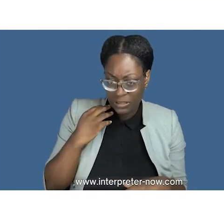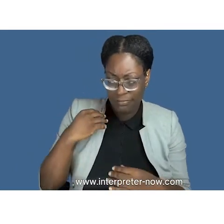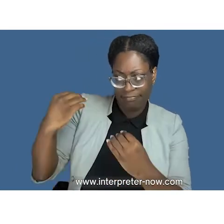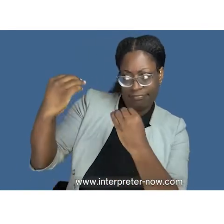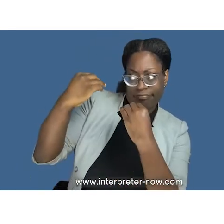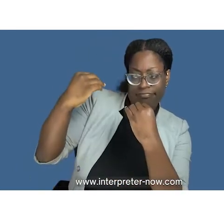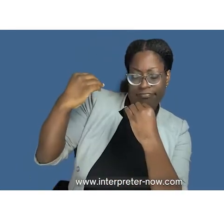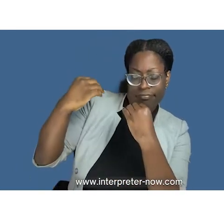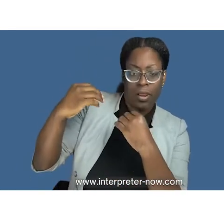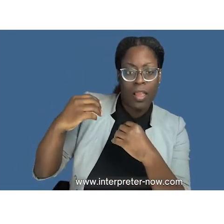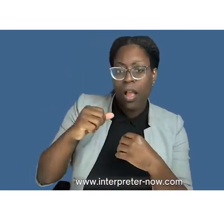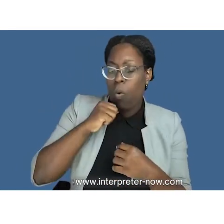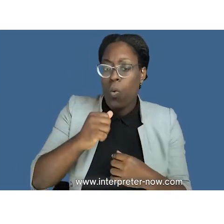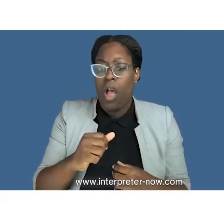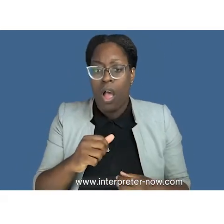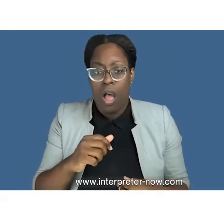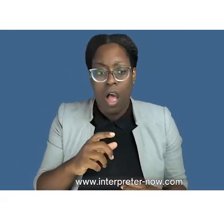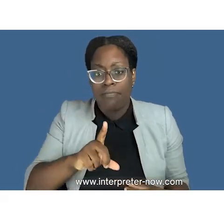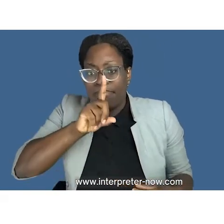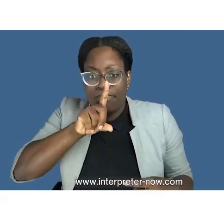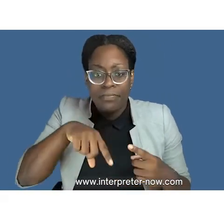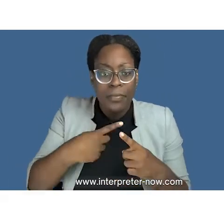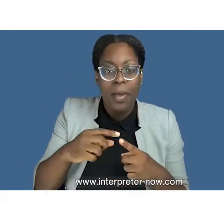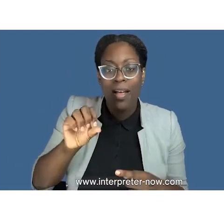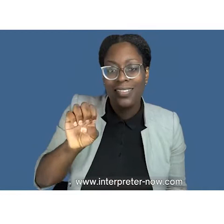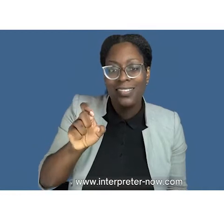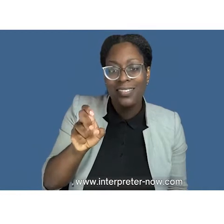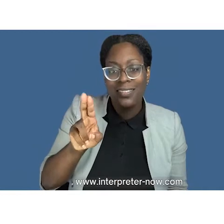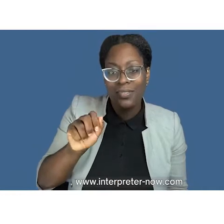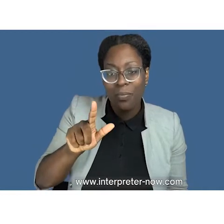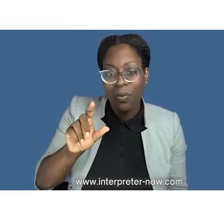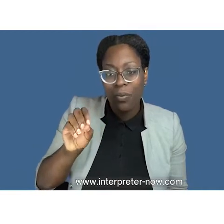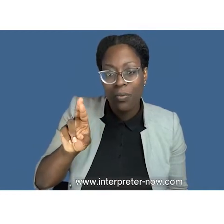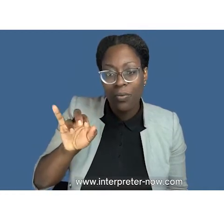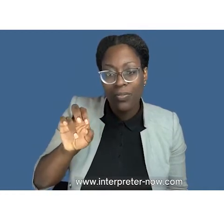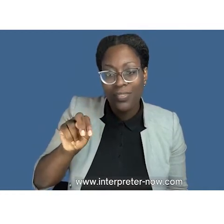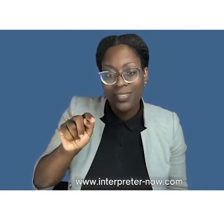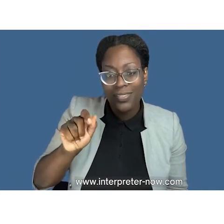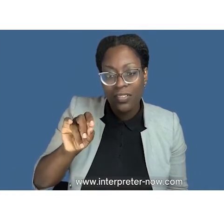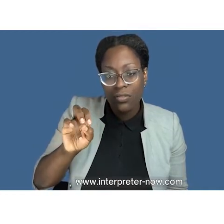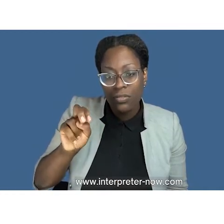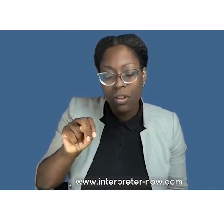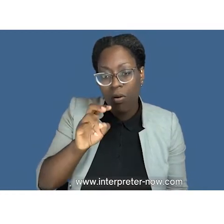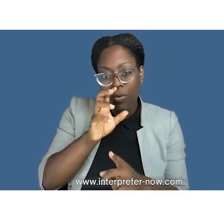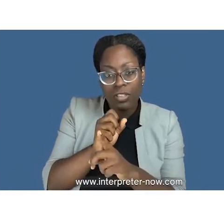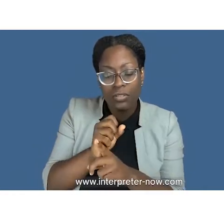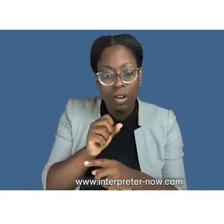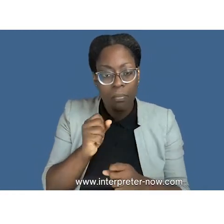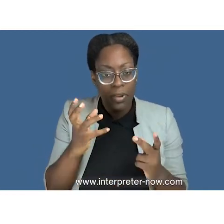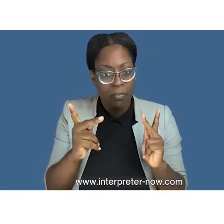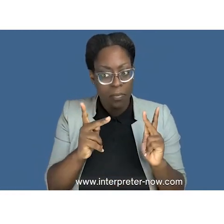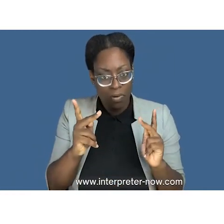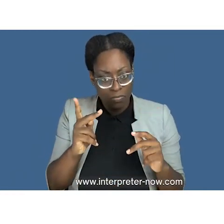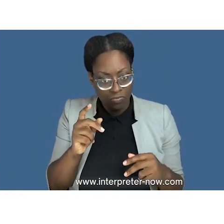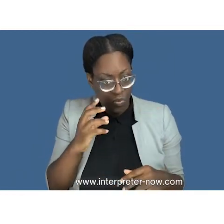that. And many of us were brought up to not talk about sexual orientation or other